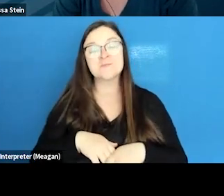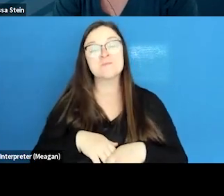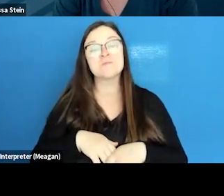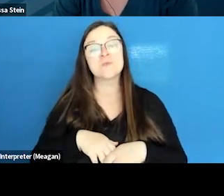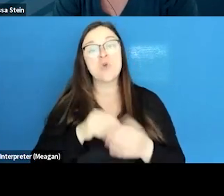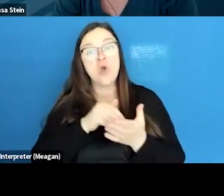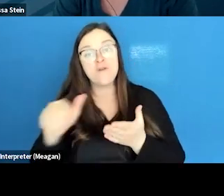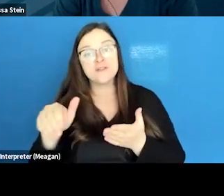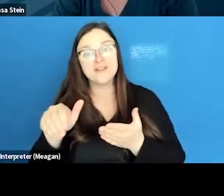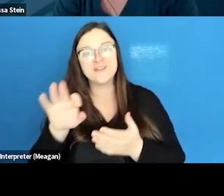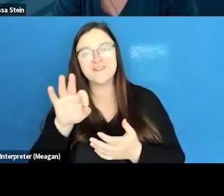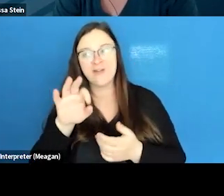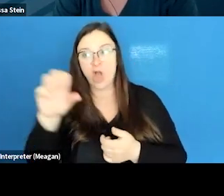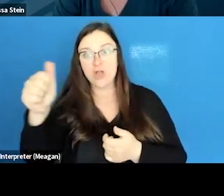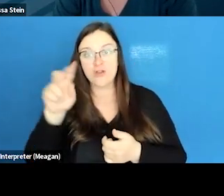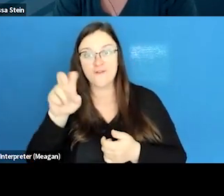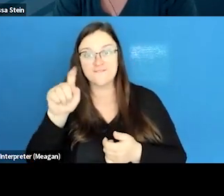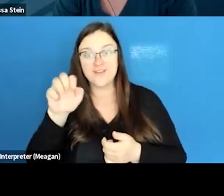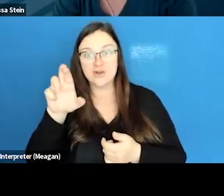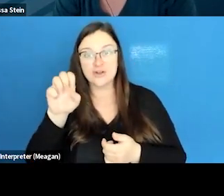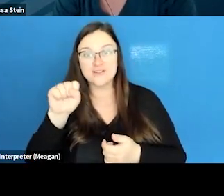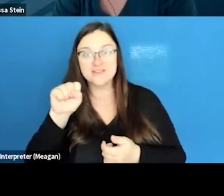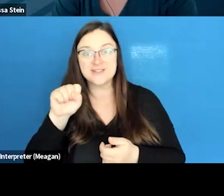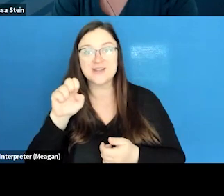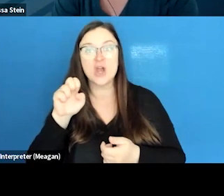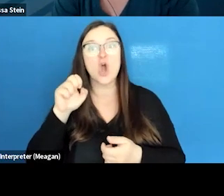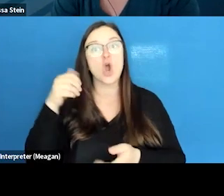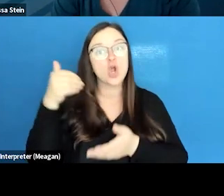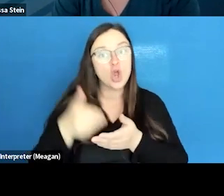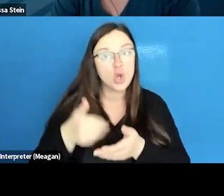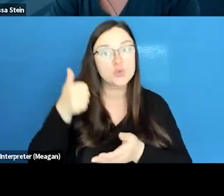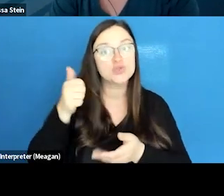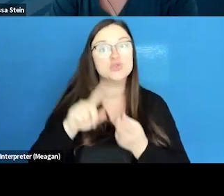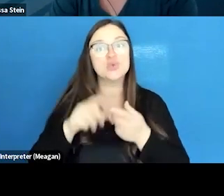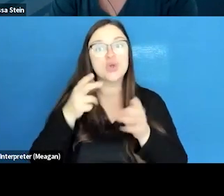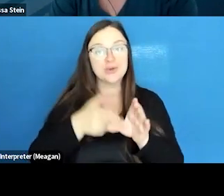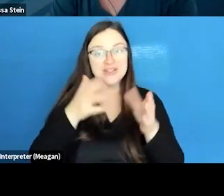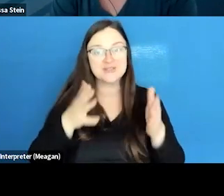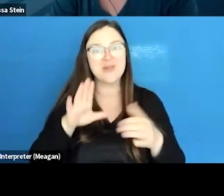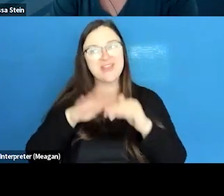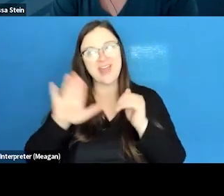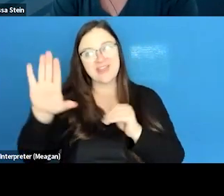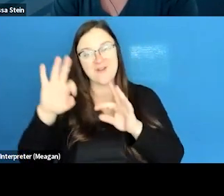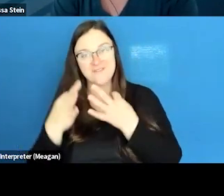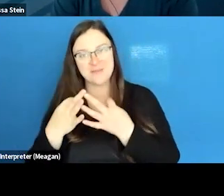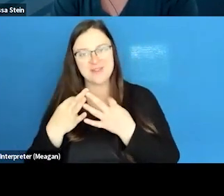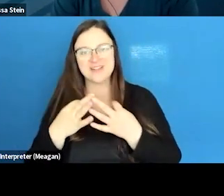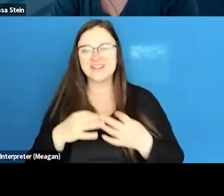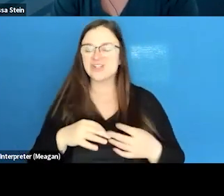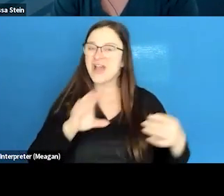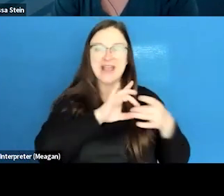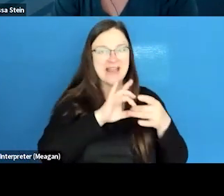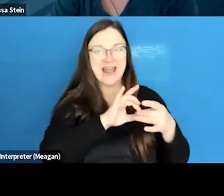fellow veterans are closer to the participants than their family. There's a connection between